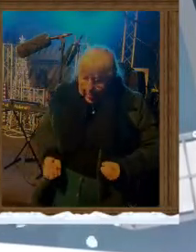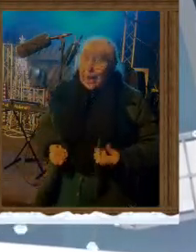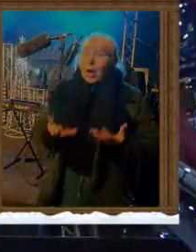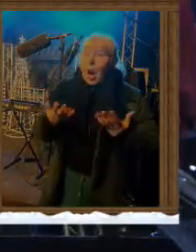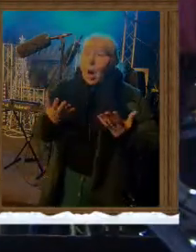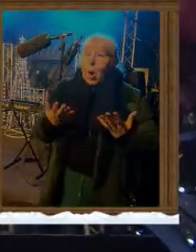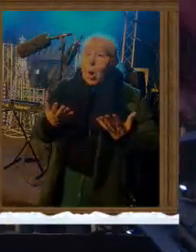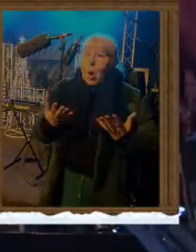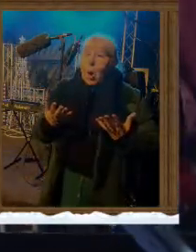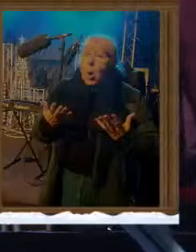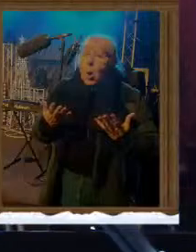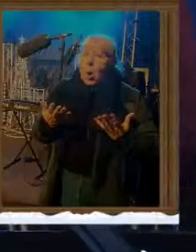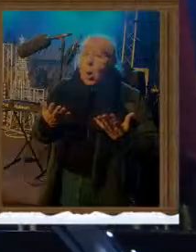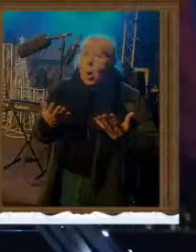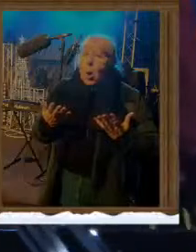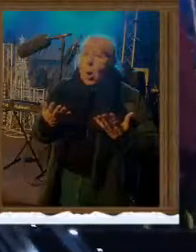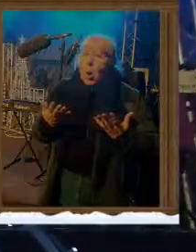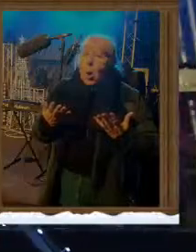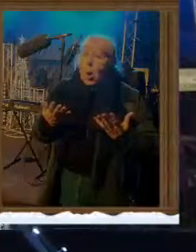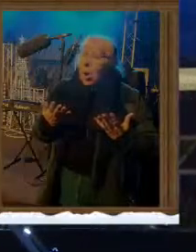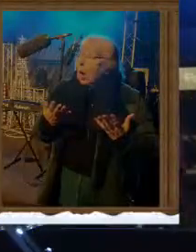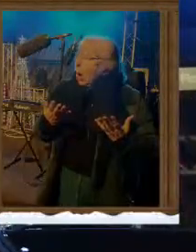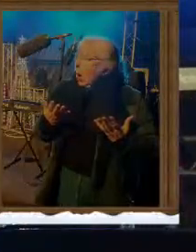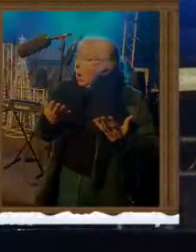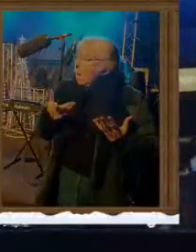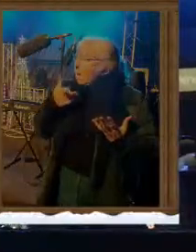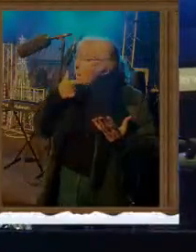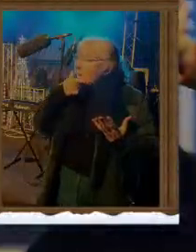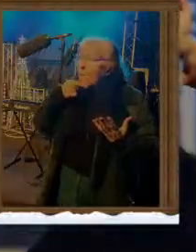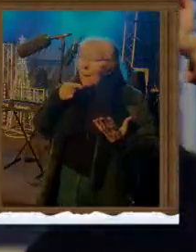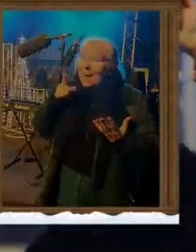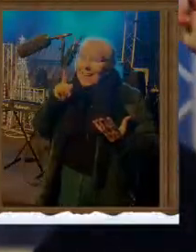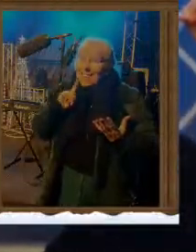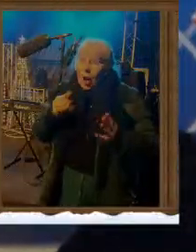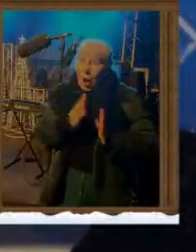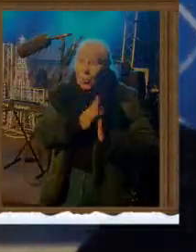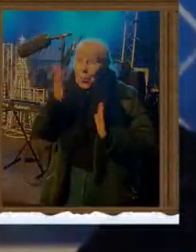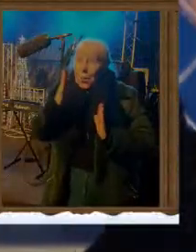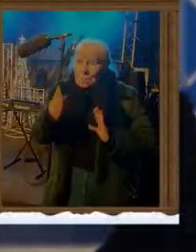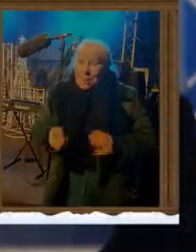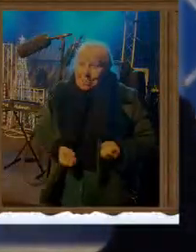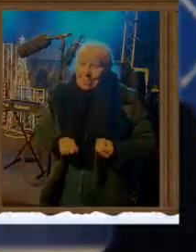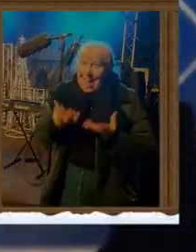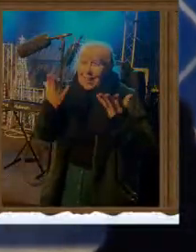going! Oh, boys and girls, we've reached Let It Go!